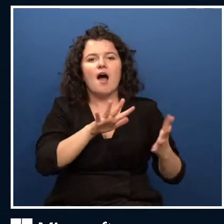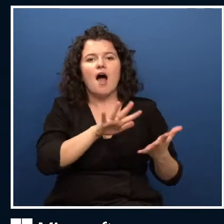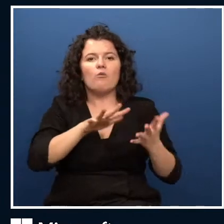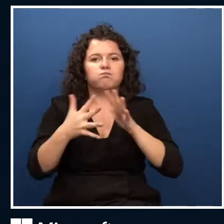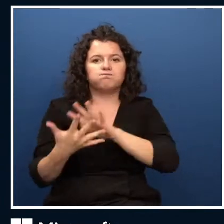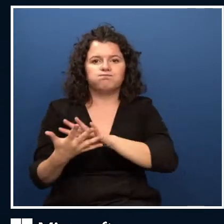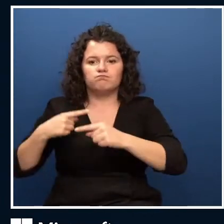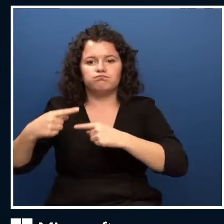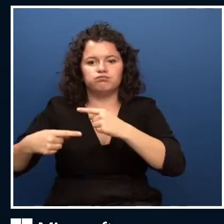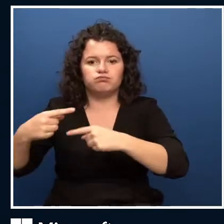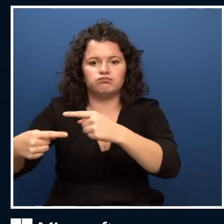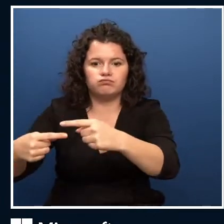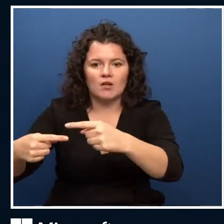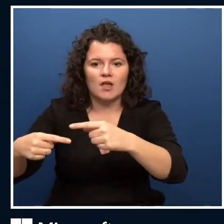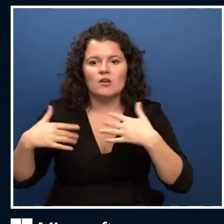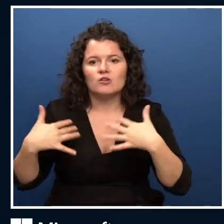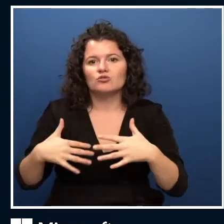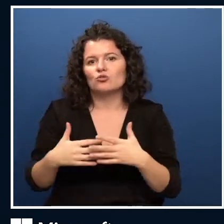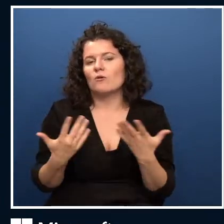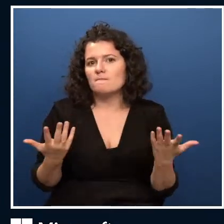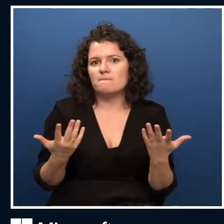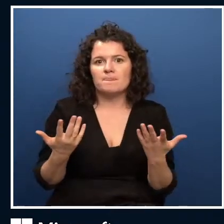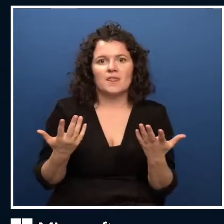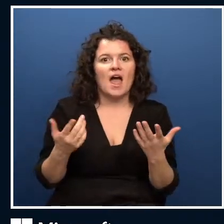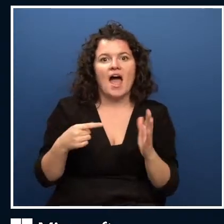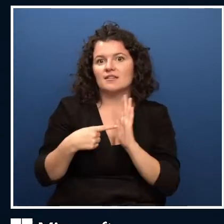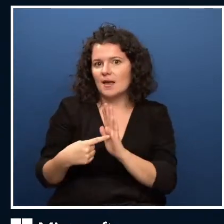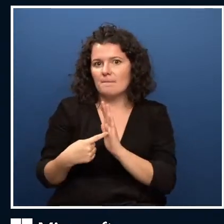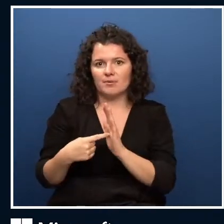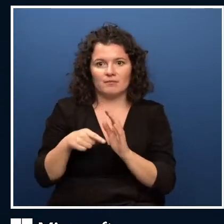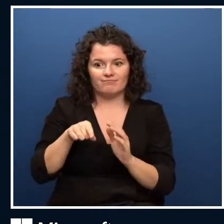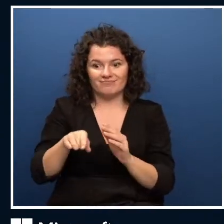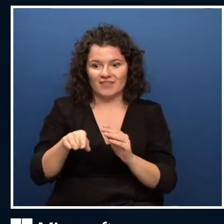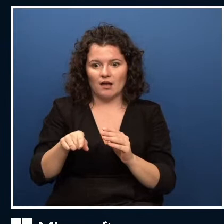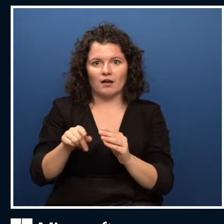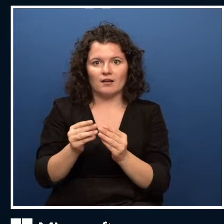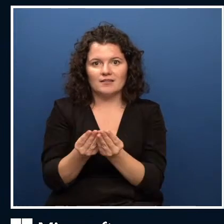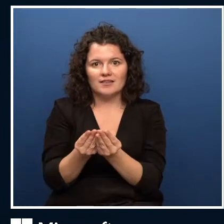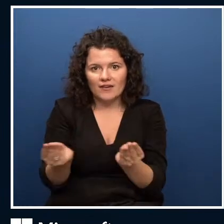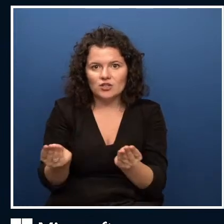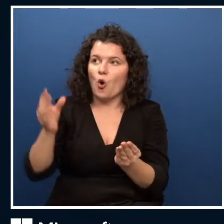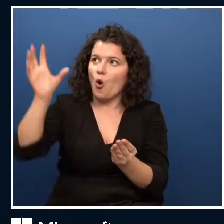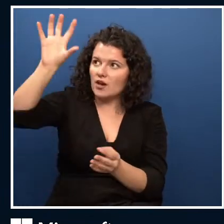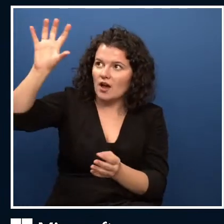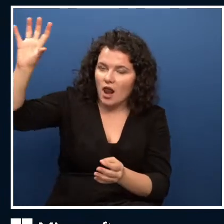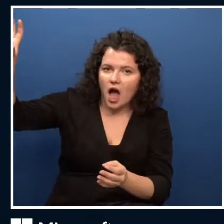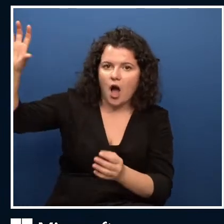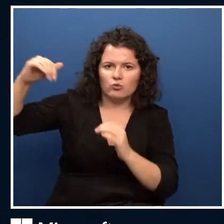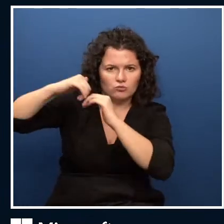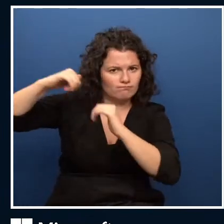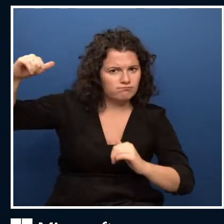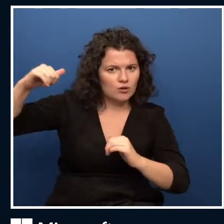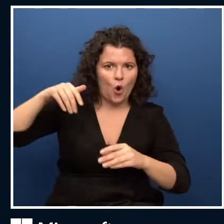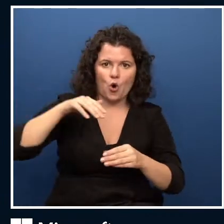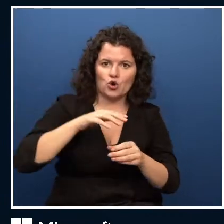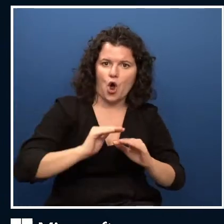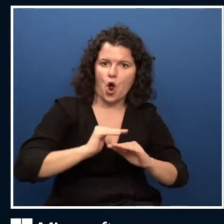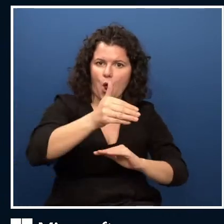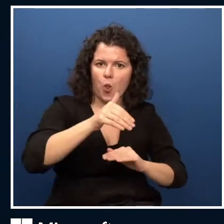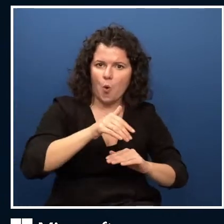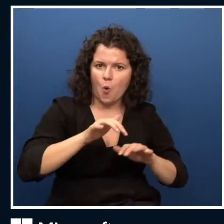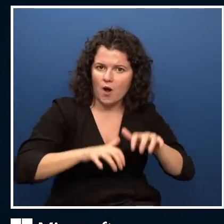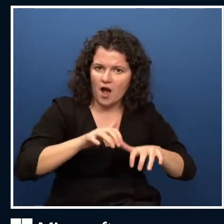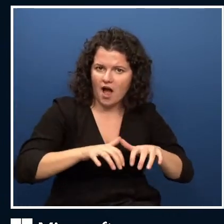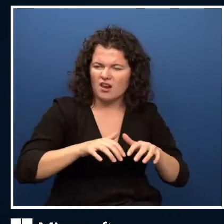types of models, whether it was on the device or in the cloud, etc. Was that just different parts that you learned